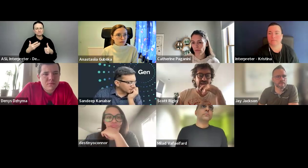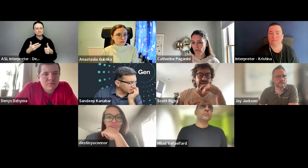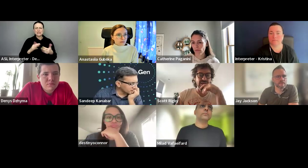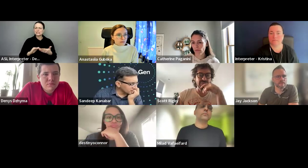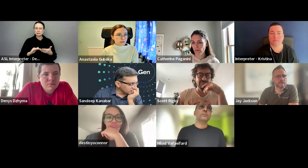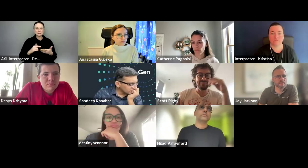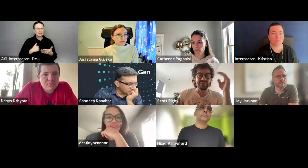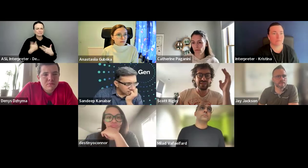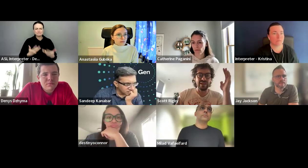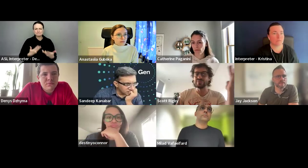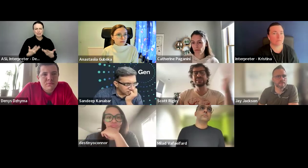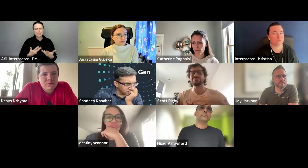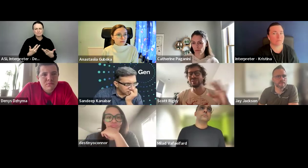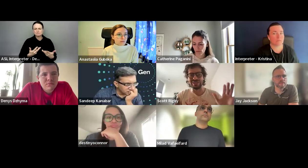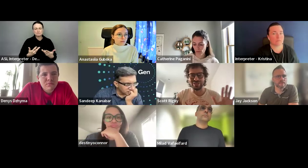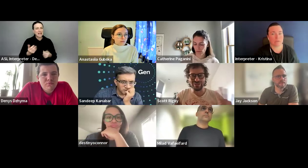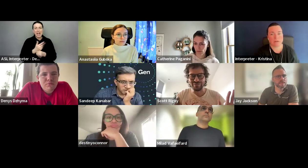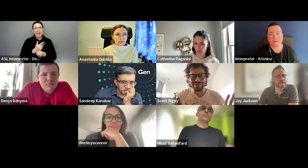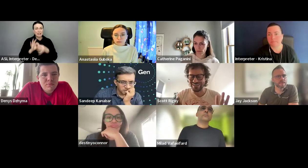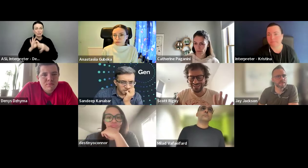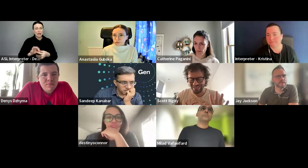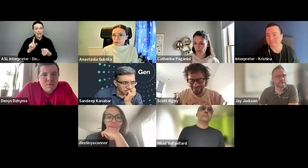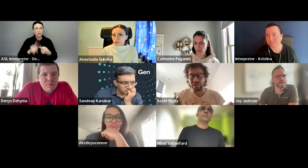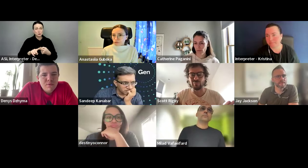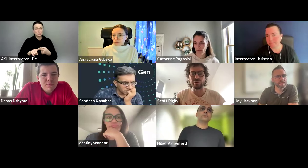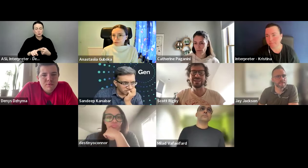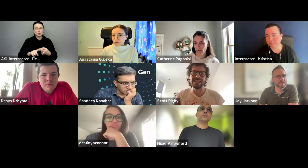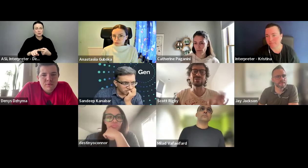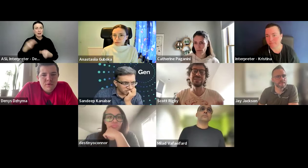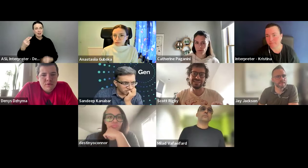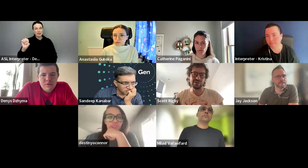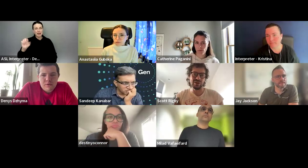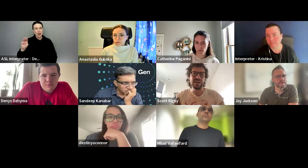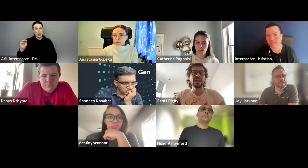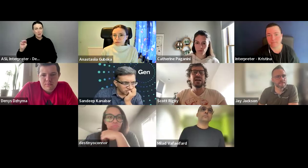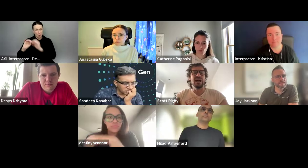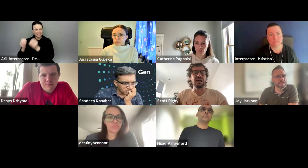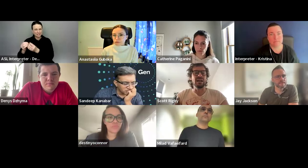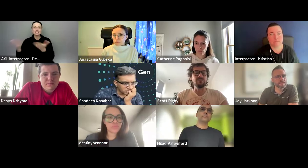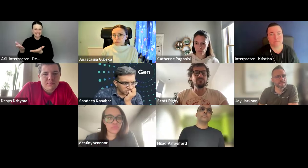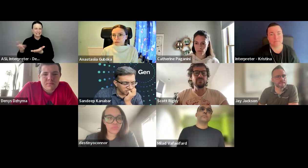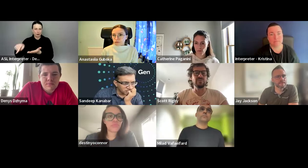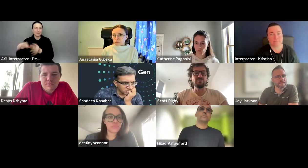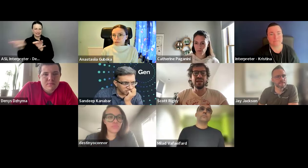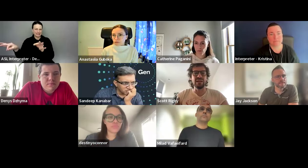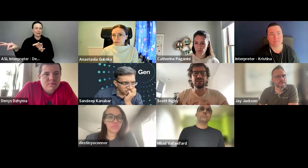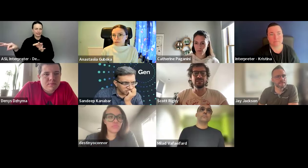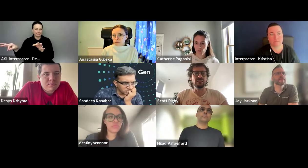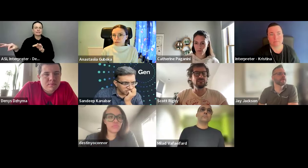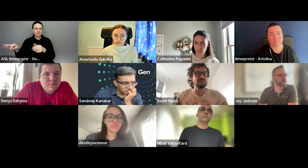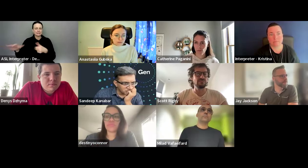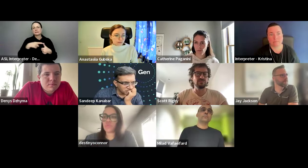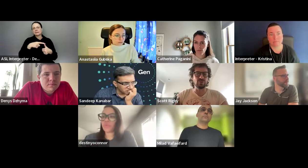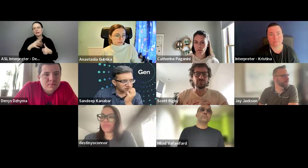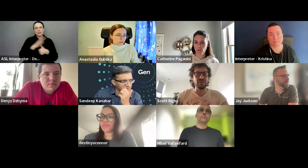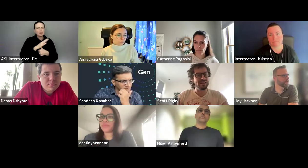excuse me, everything that's related to the Helm organization is here. The